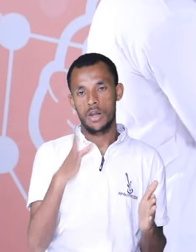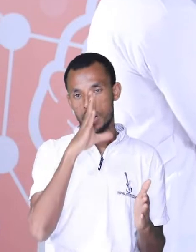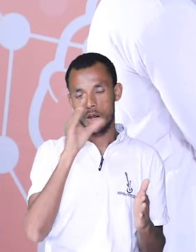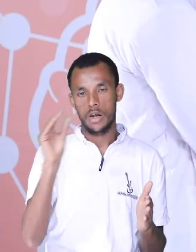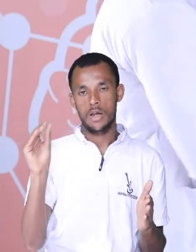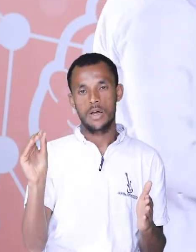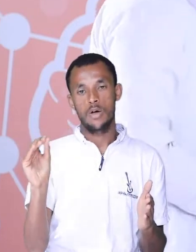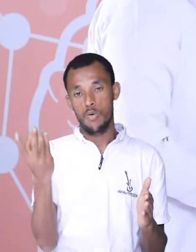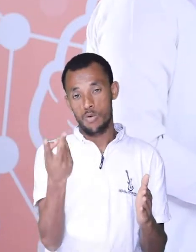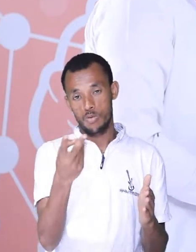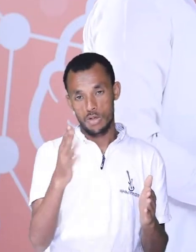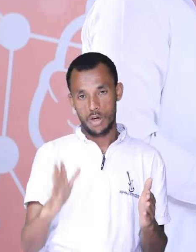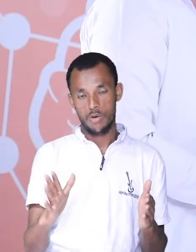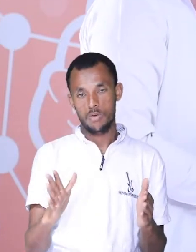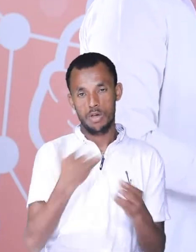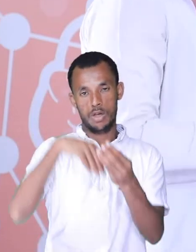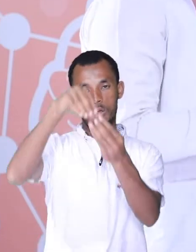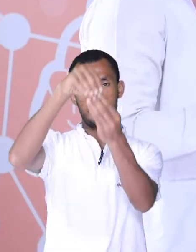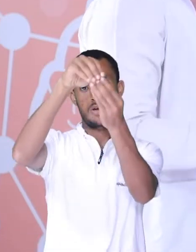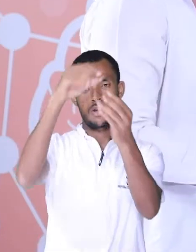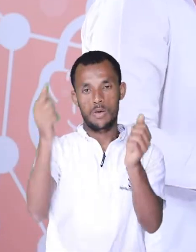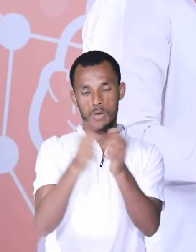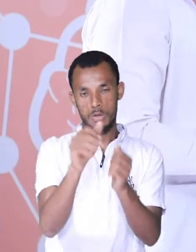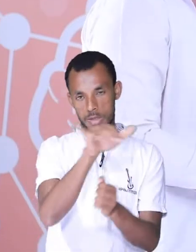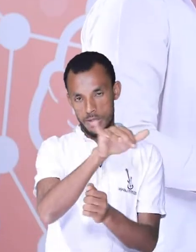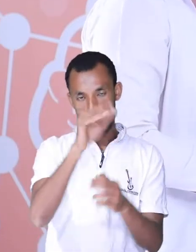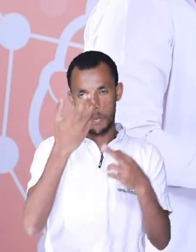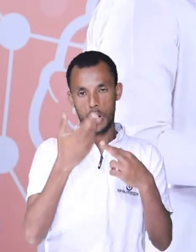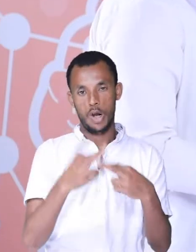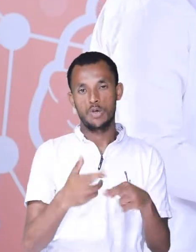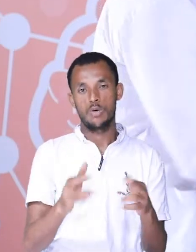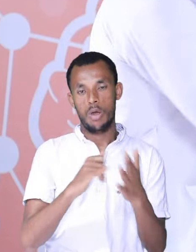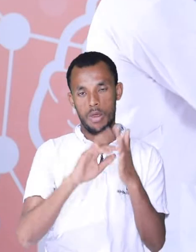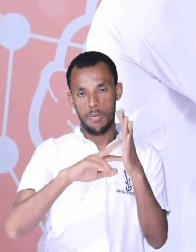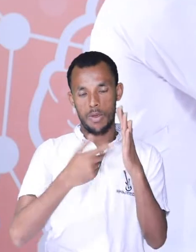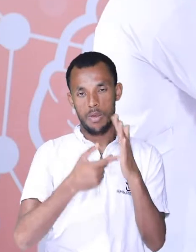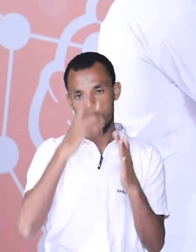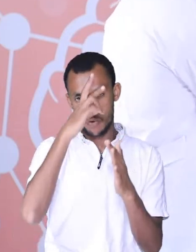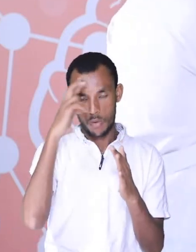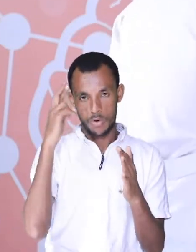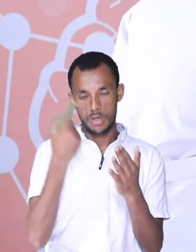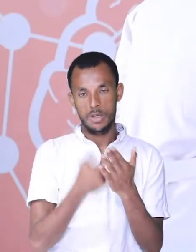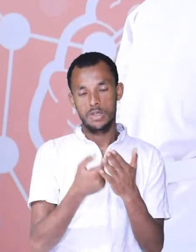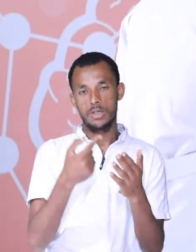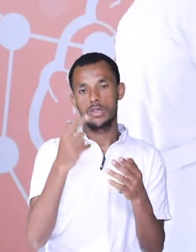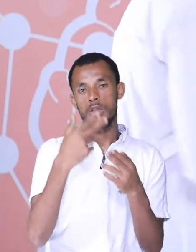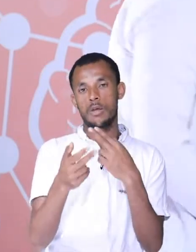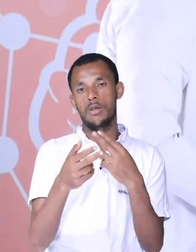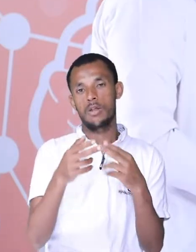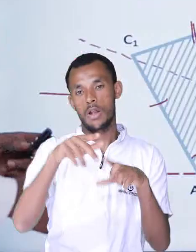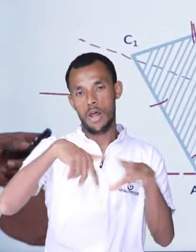these sides are increasing with the same ratio. That means because this line and this